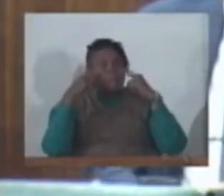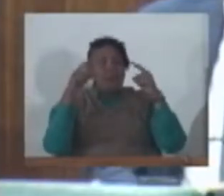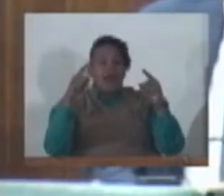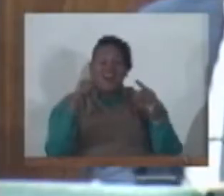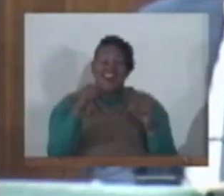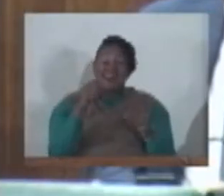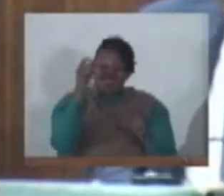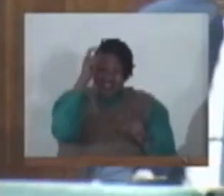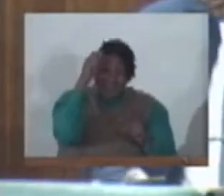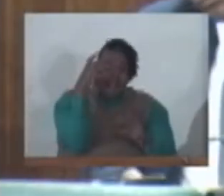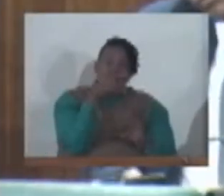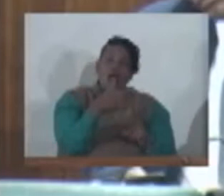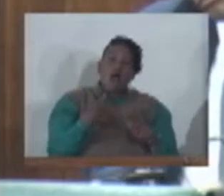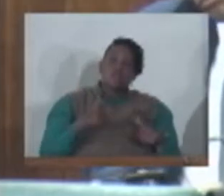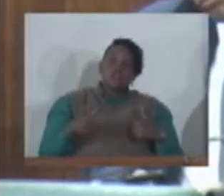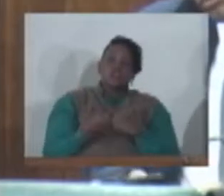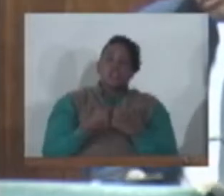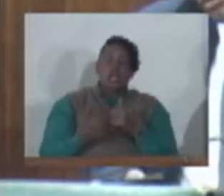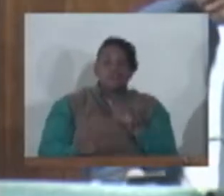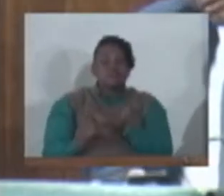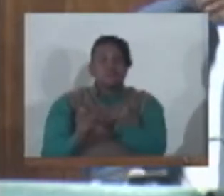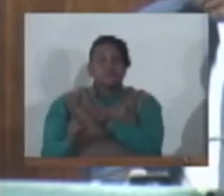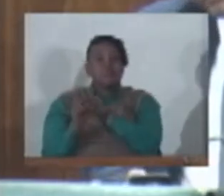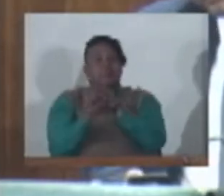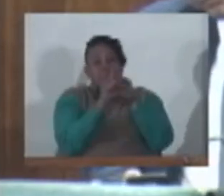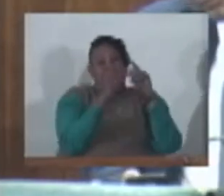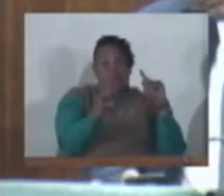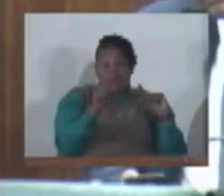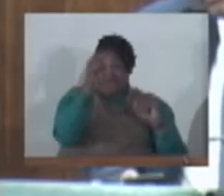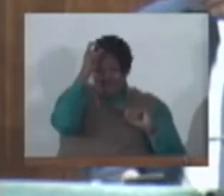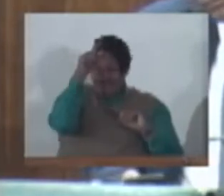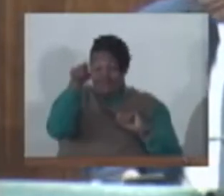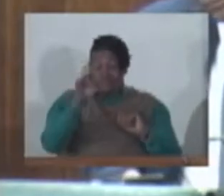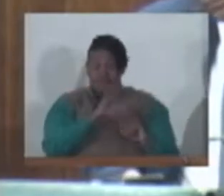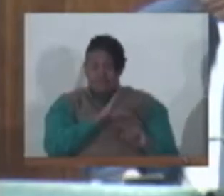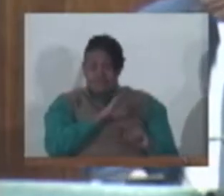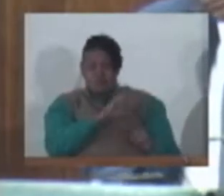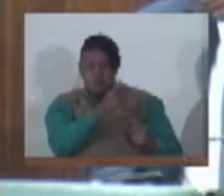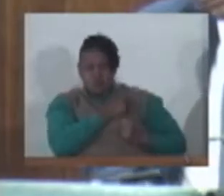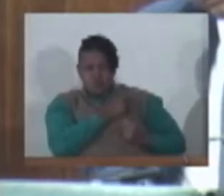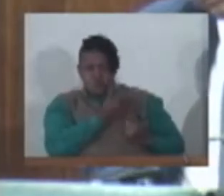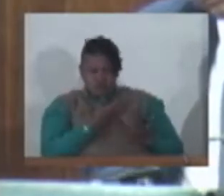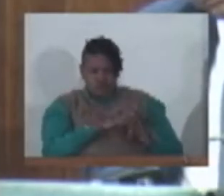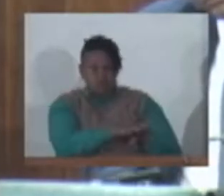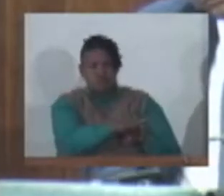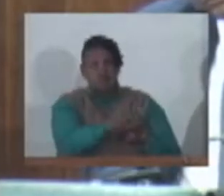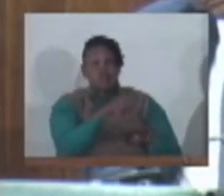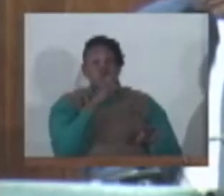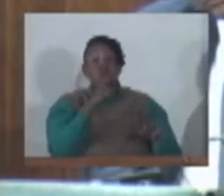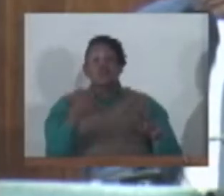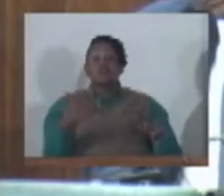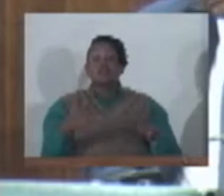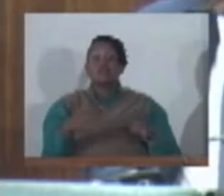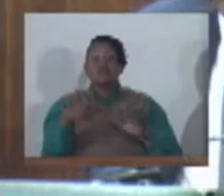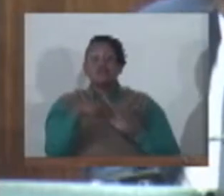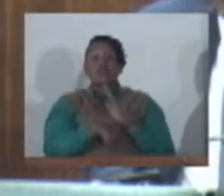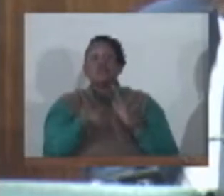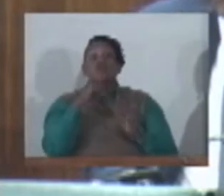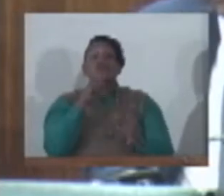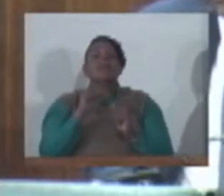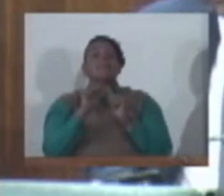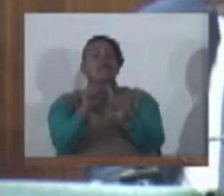without its own inherent challenges. The joint force has, to a significant extent,